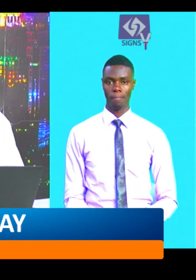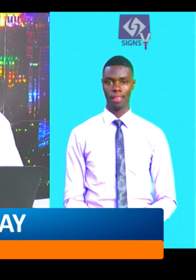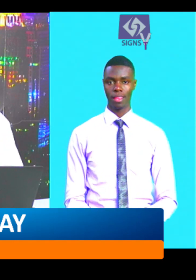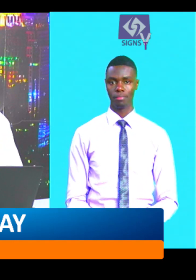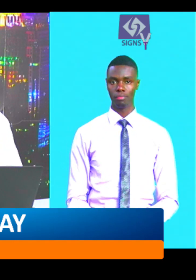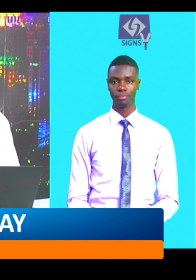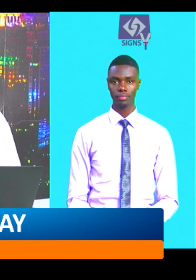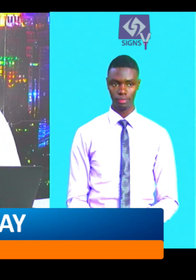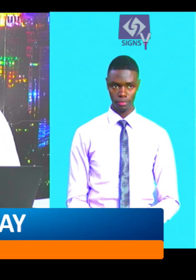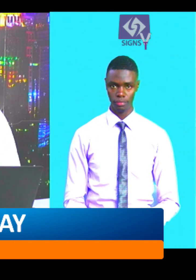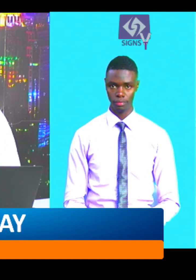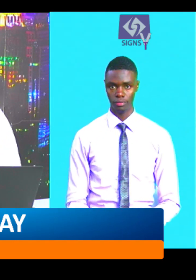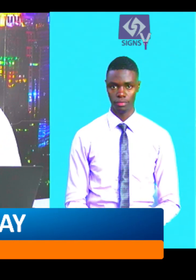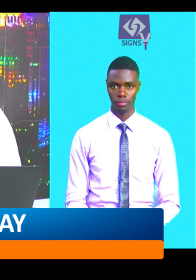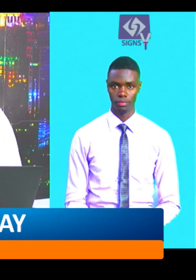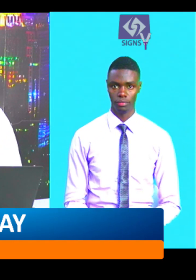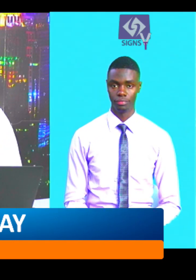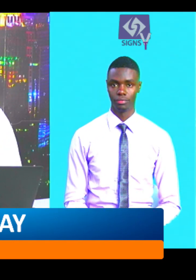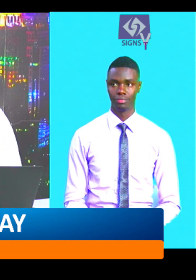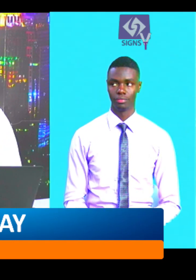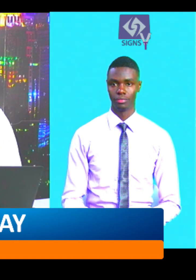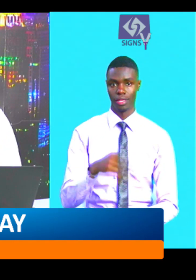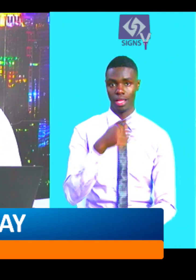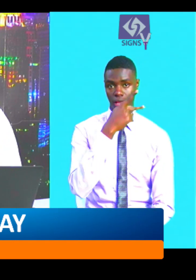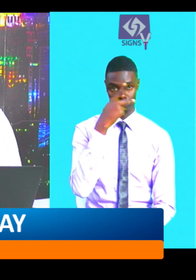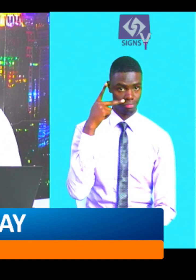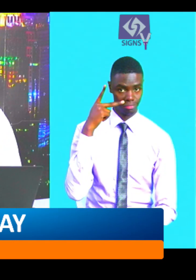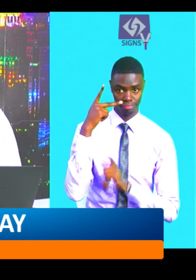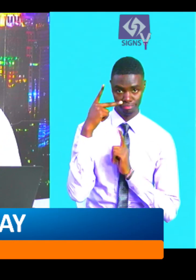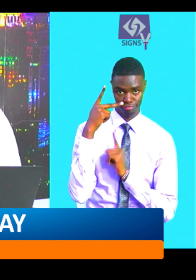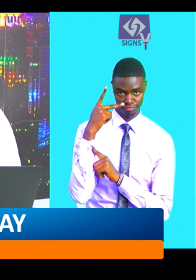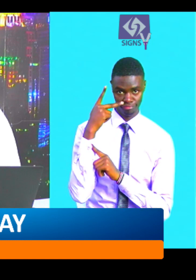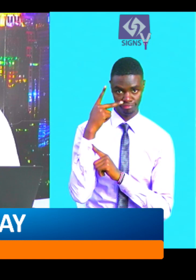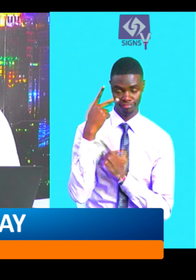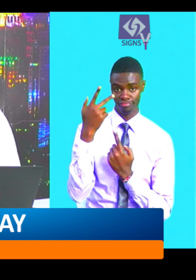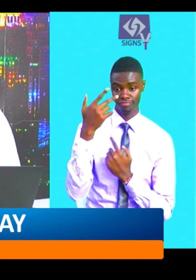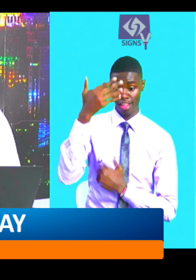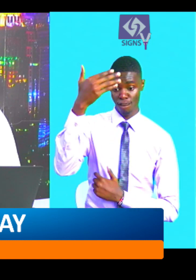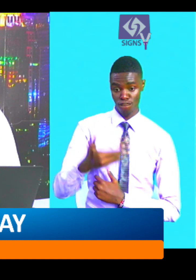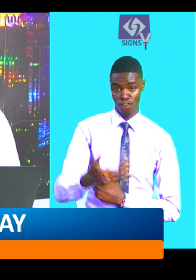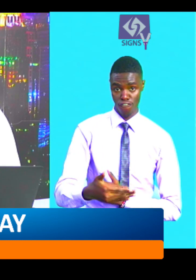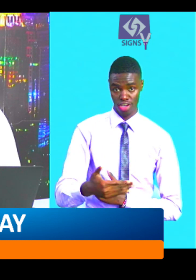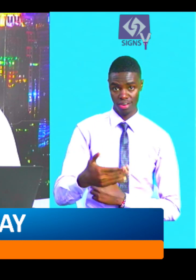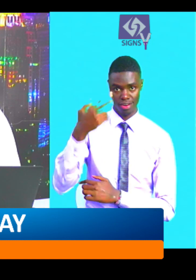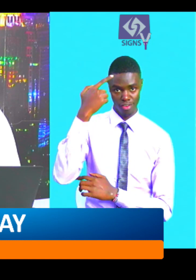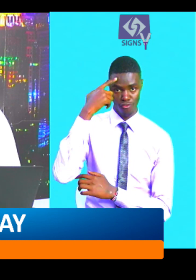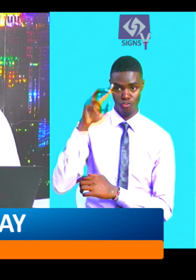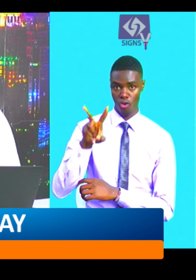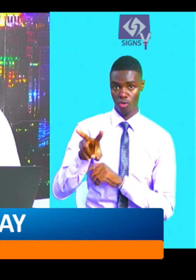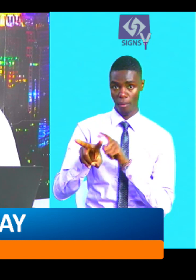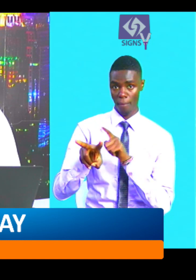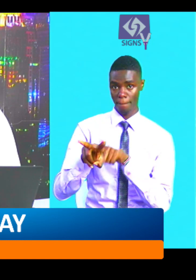not tire. Amen. You can kill some of us, but you cannot kill all of us.